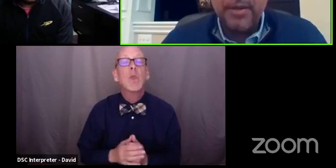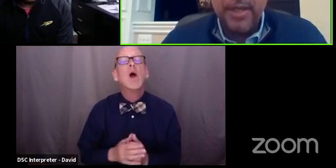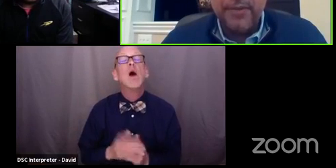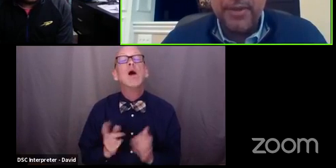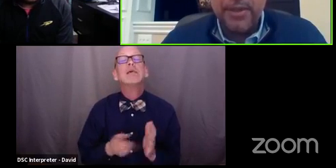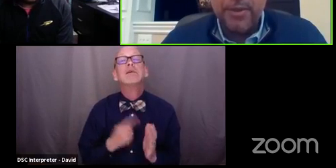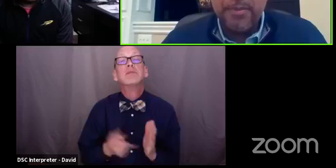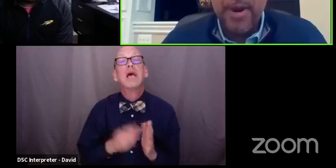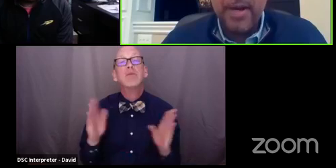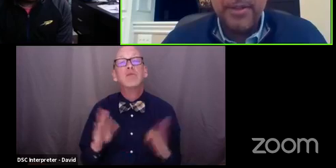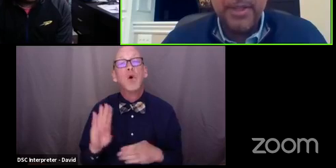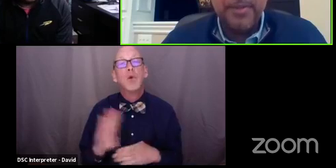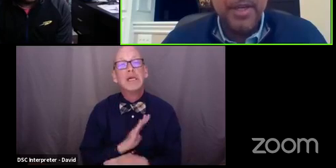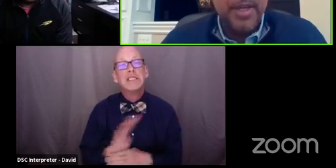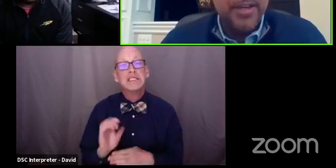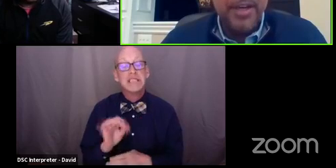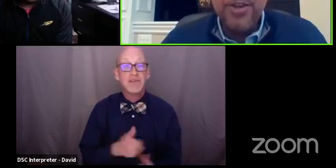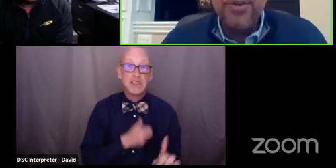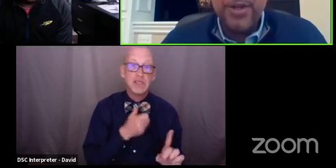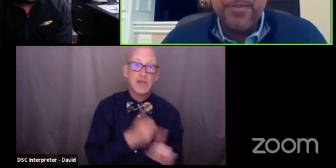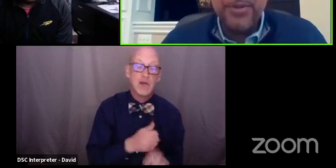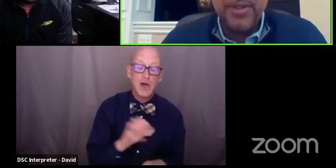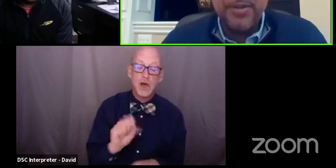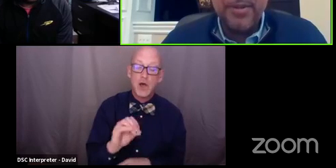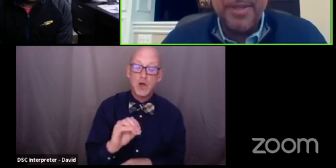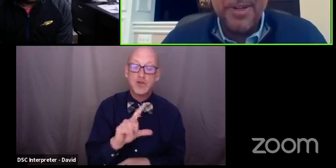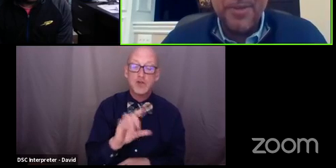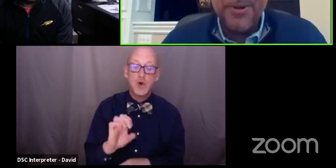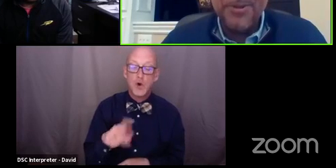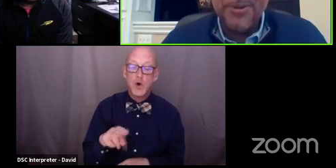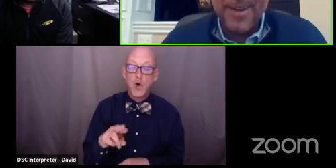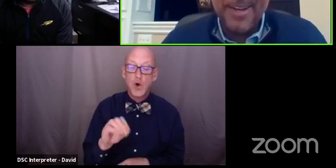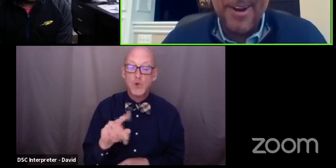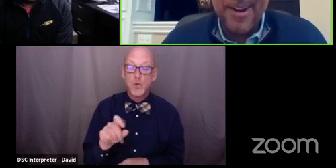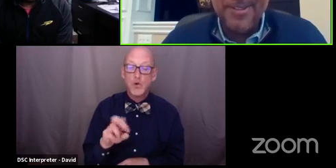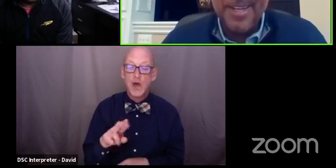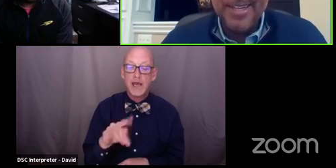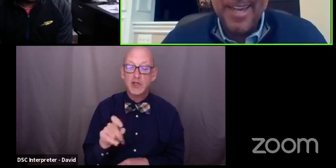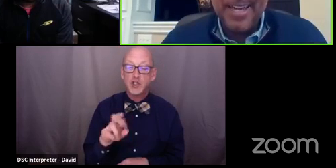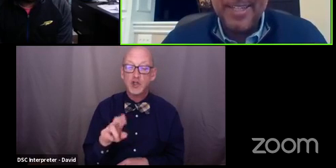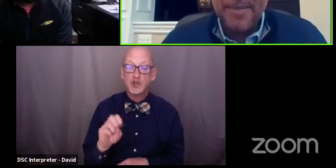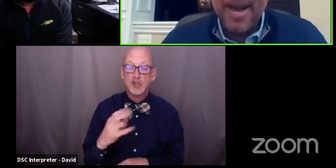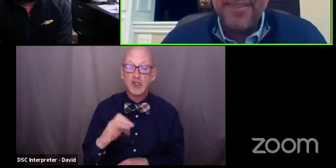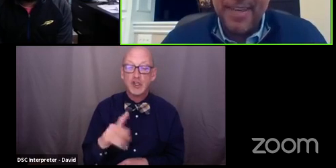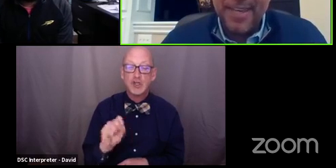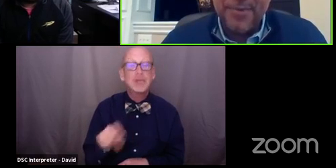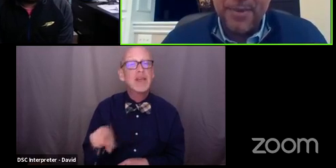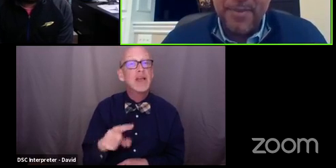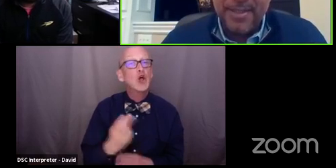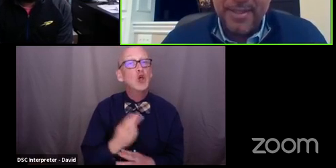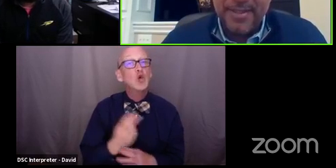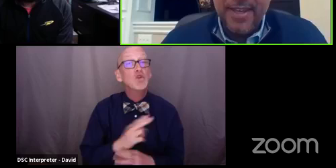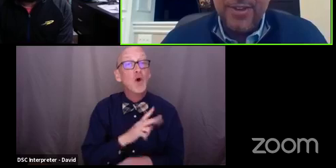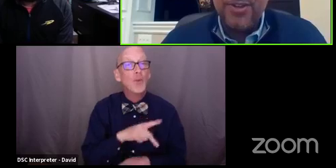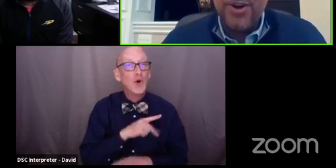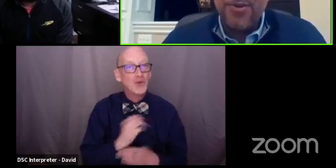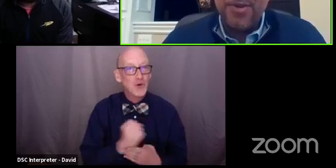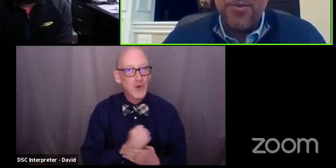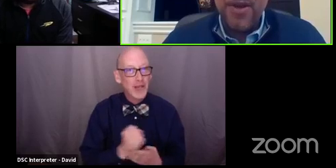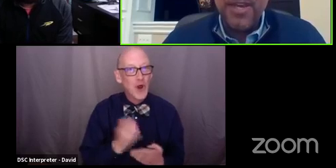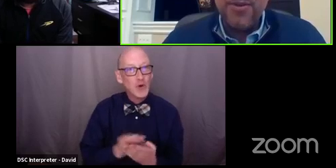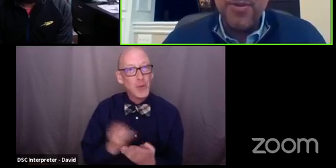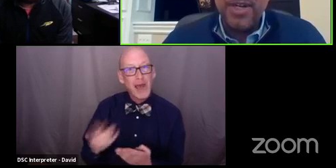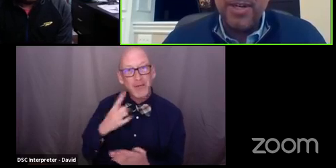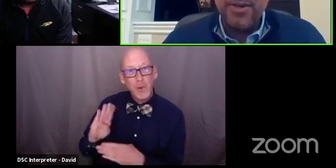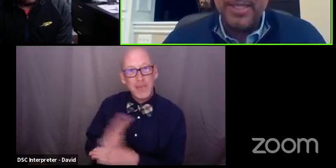businesses, particularly if they're sole proprietorships, they'll use their personal credit cards to actually buy things for the business.